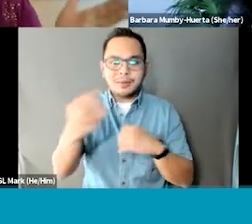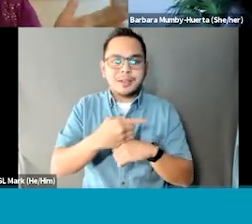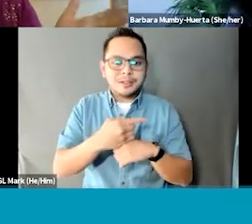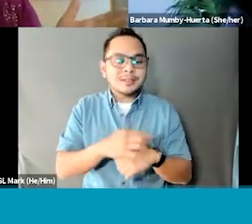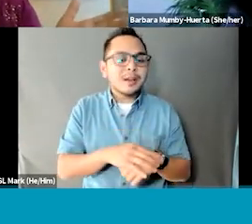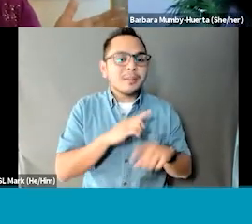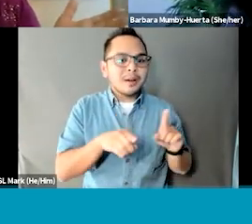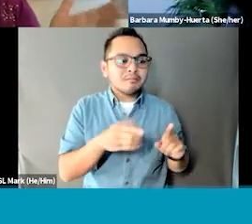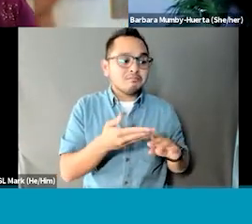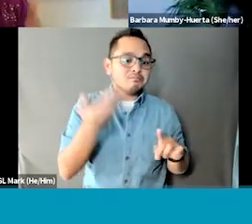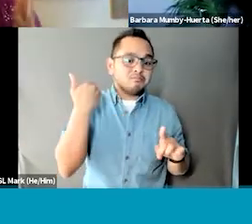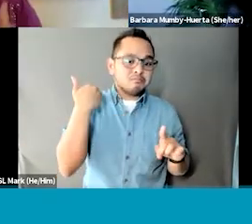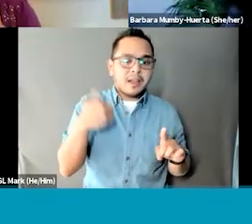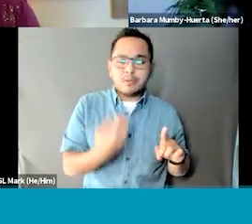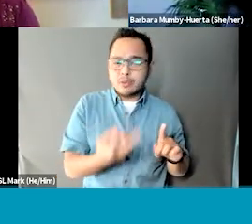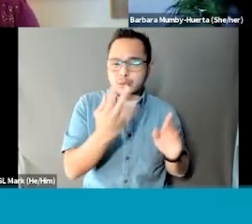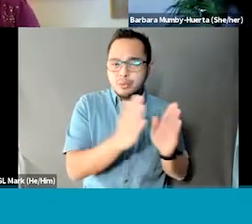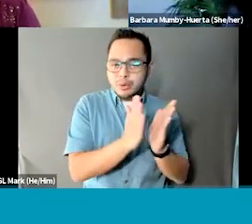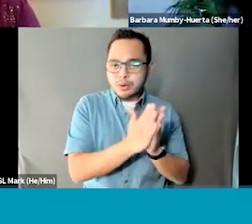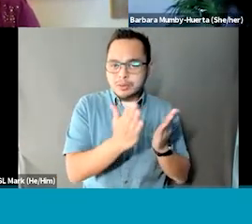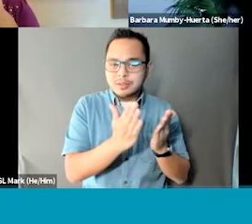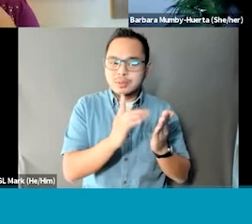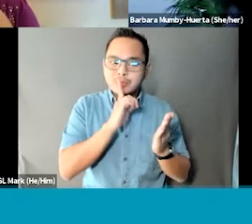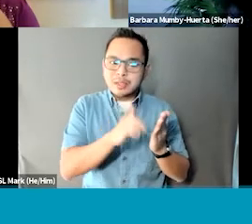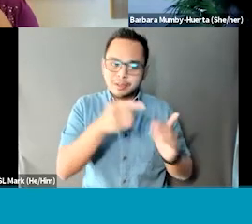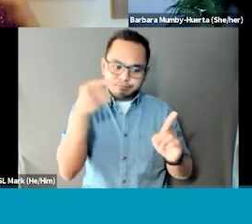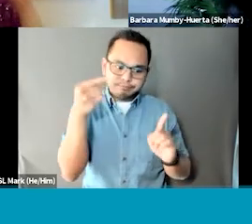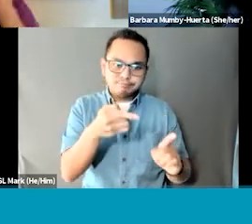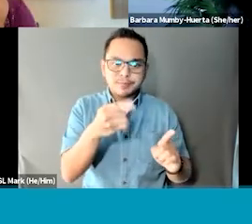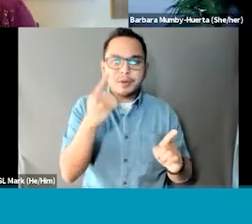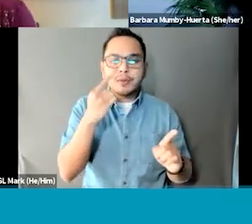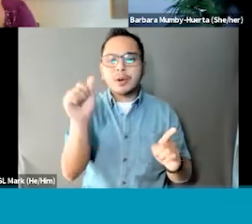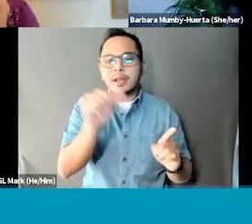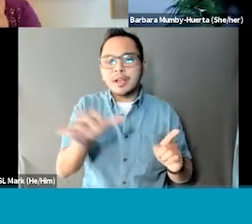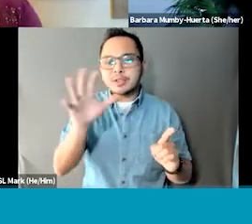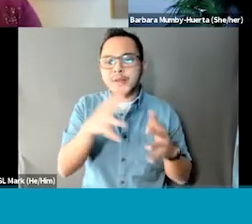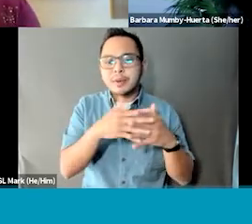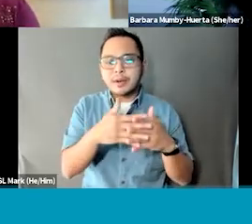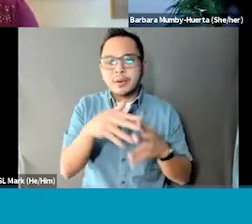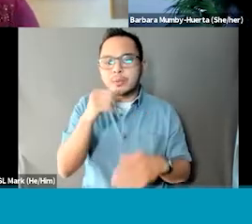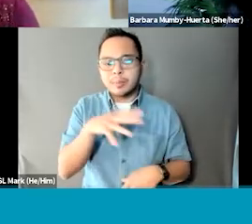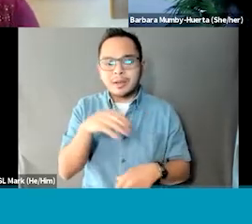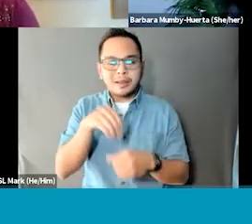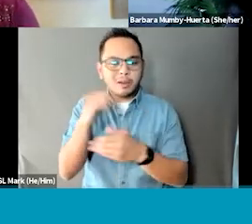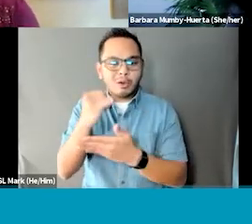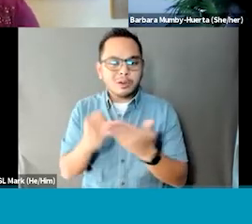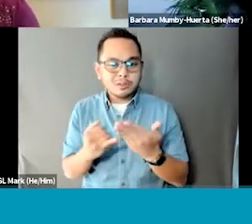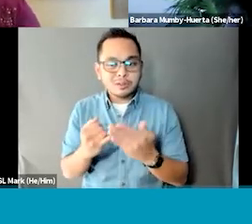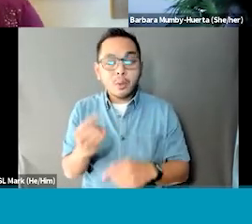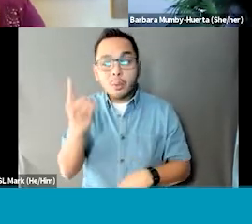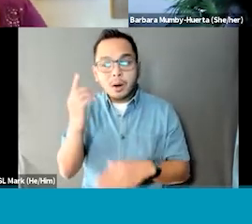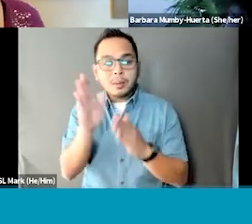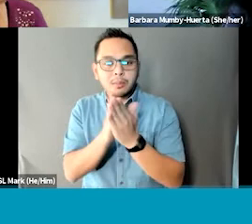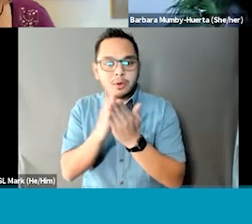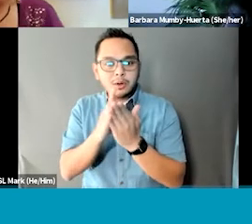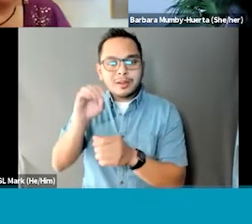there's only like 2 books, I think, that are really dedicated to Asian American women in the arts, and only 1 book on the West Coast that is just for